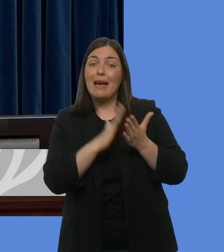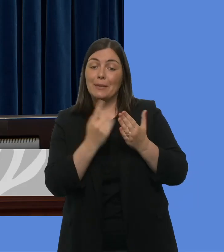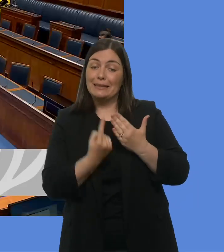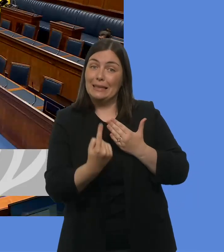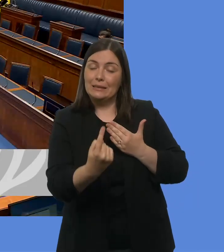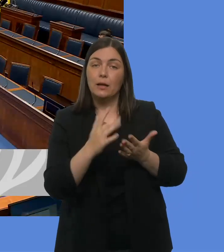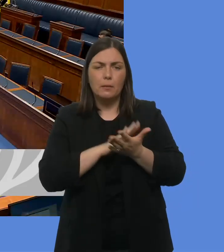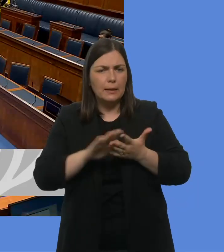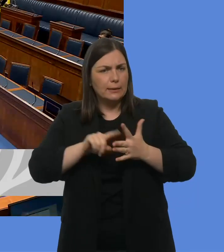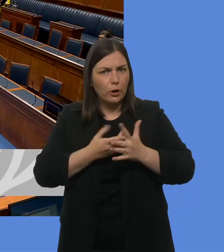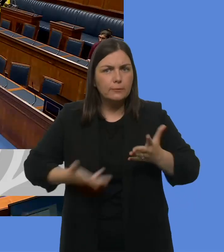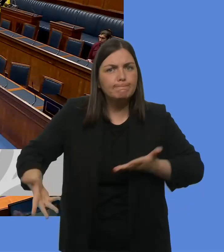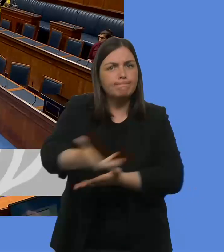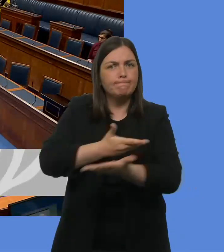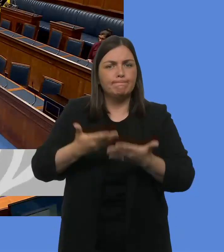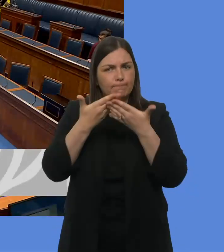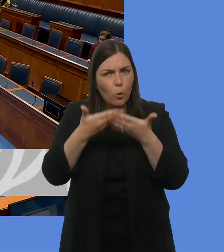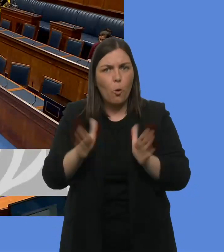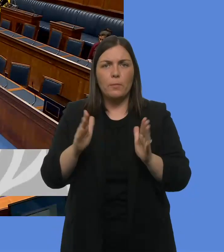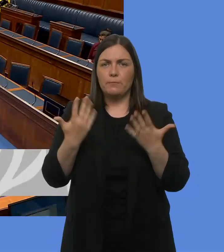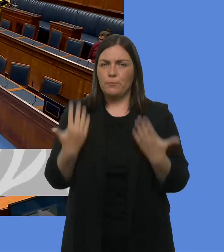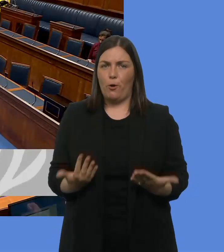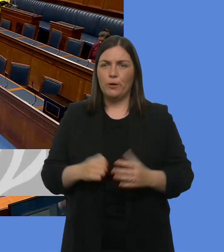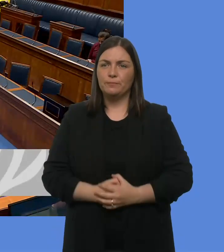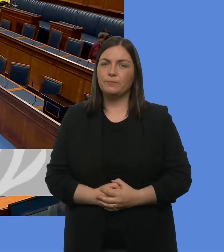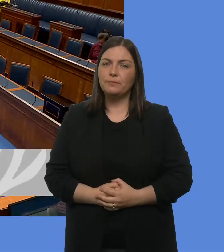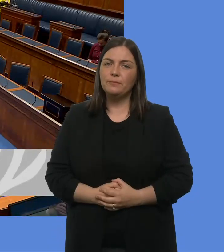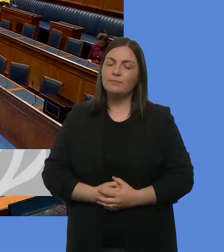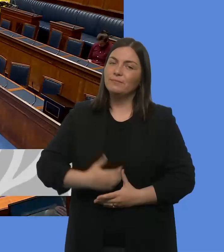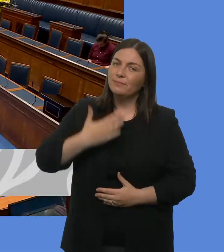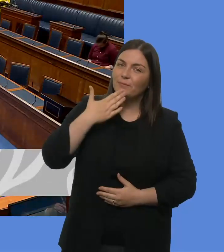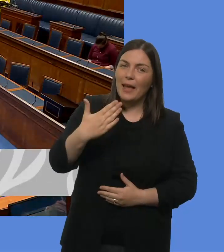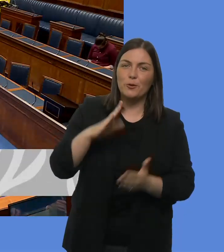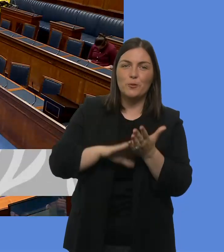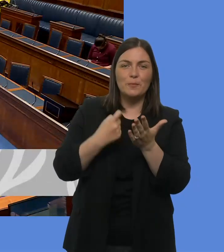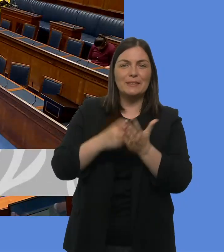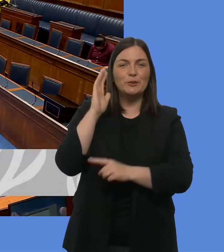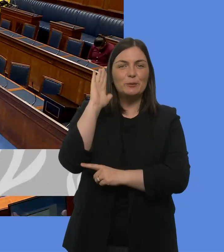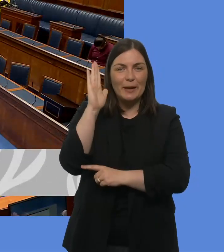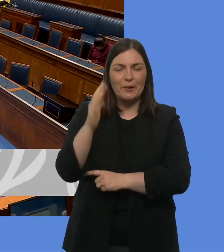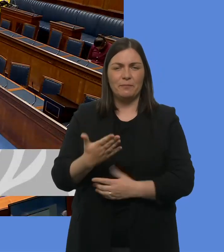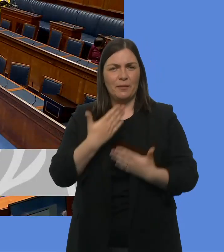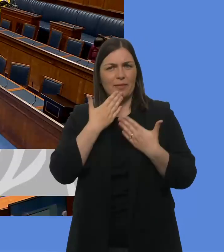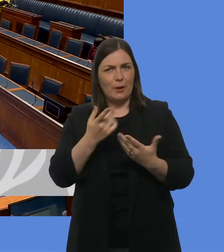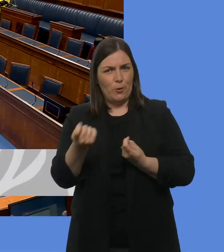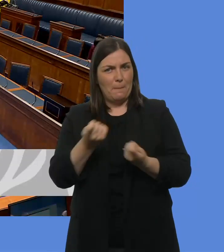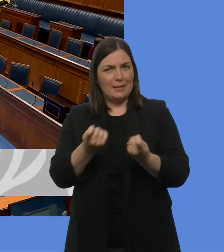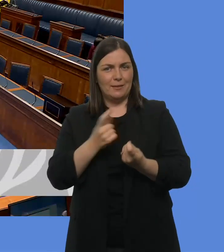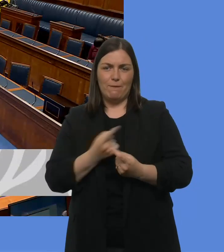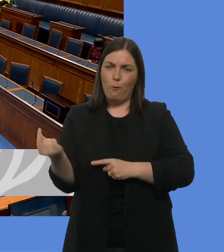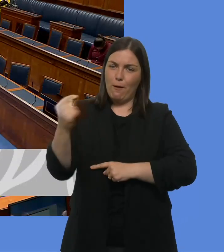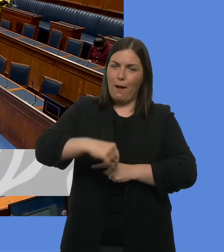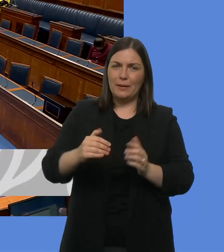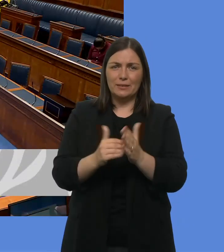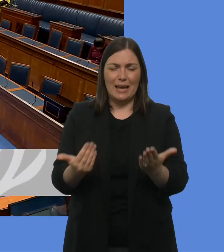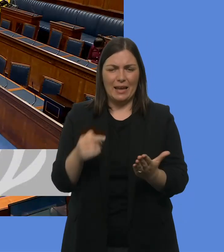motion. Mr Butler. Thank you, Mr Deputy Speaker, and thank the Minister for attending on this important motion today,